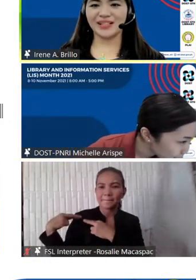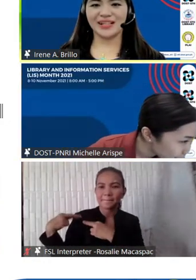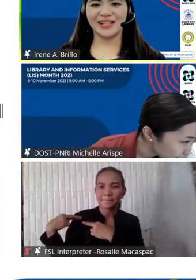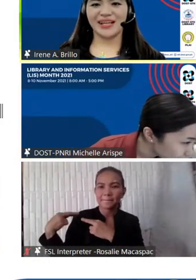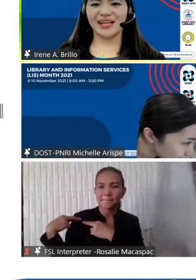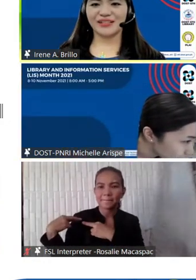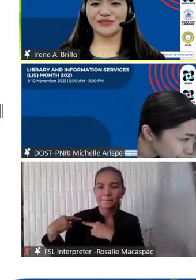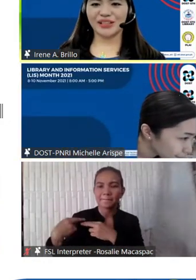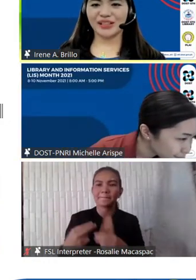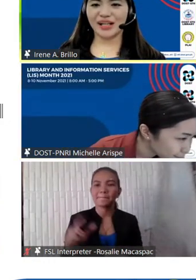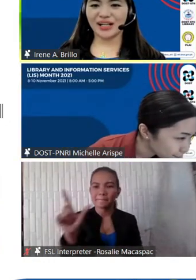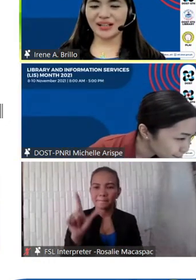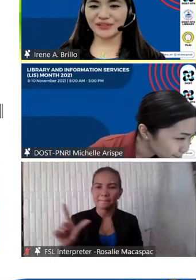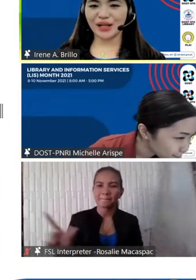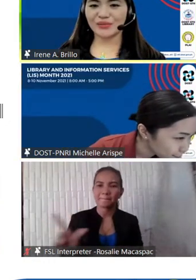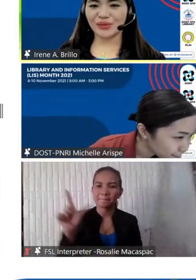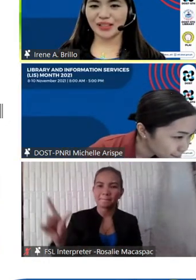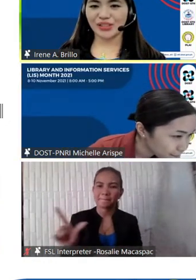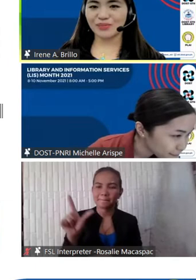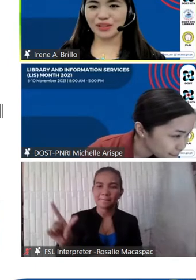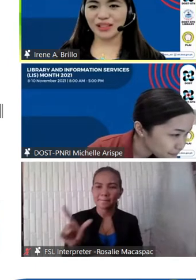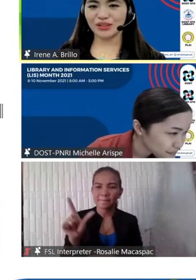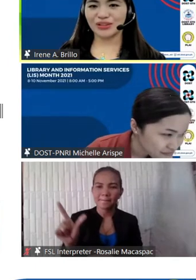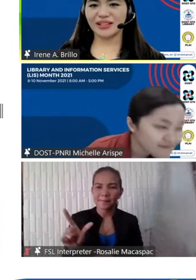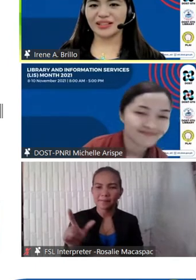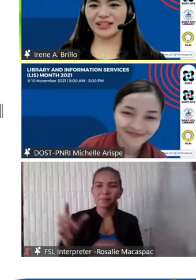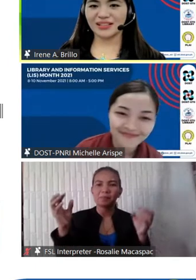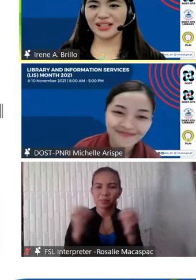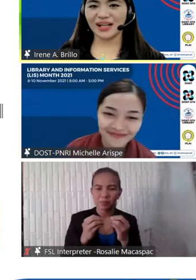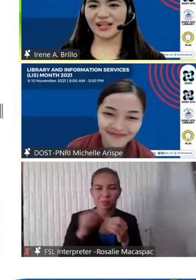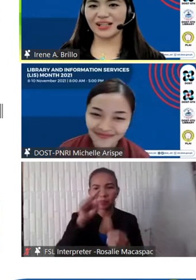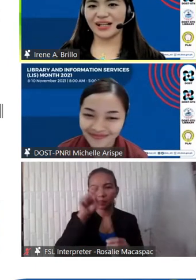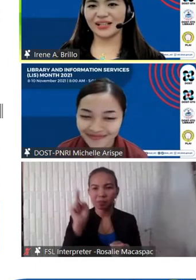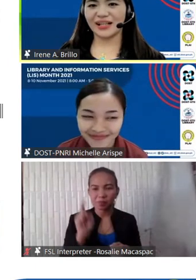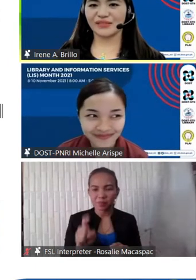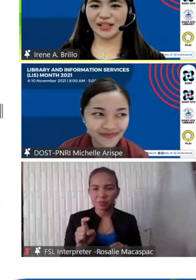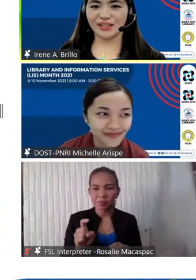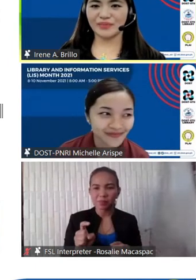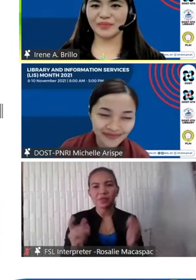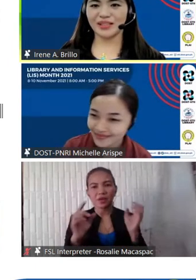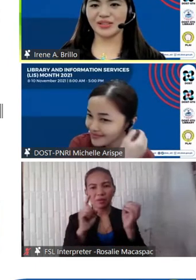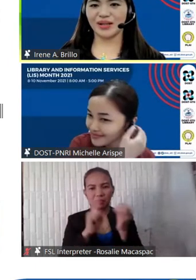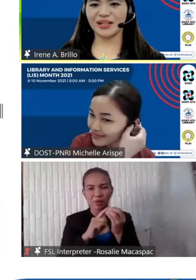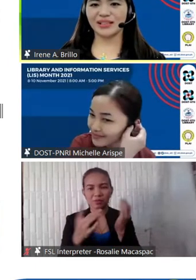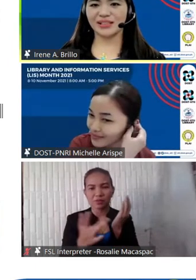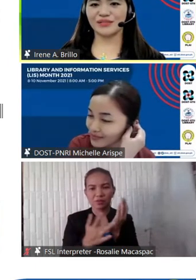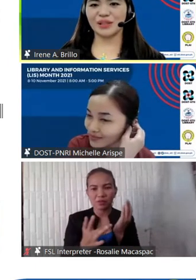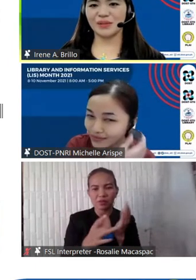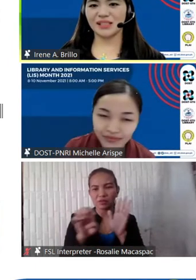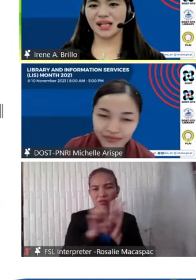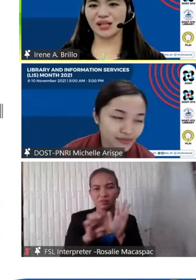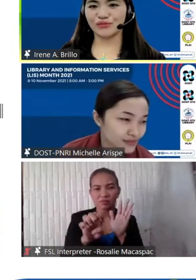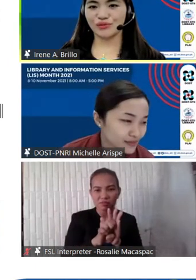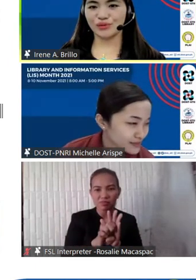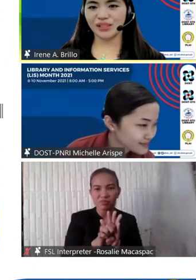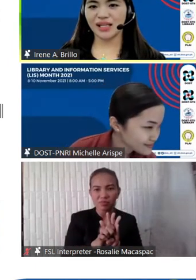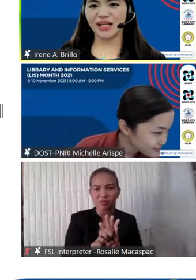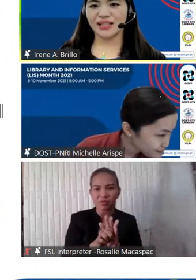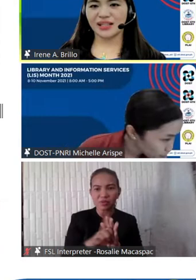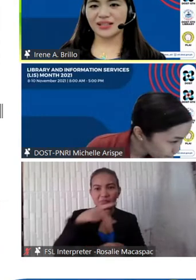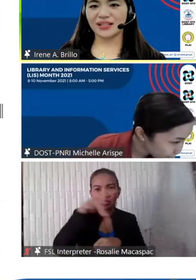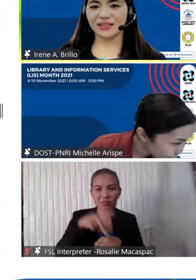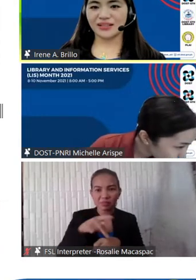library. And for our questions po dito na technical, like for example this one, does the Philippines allow